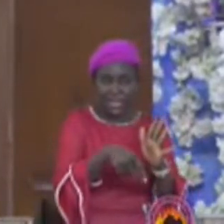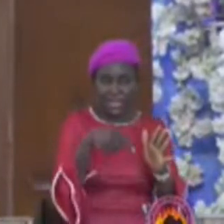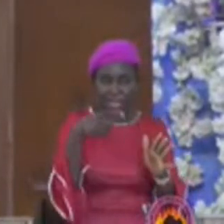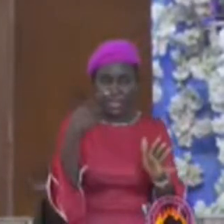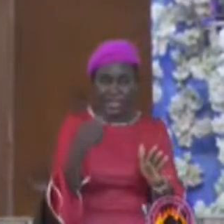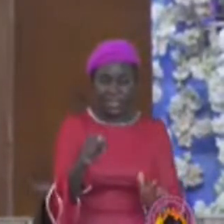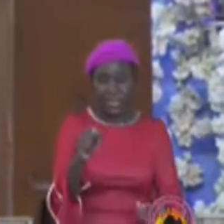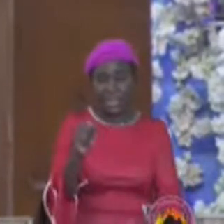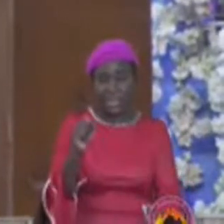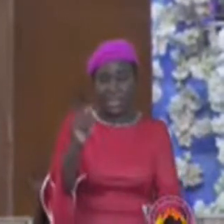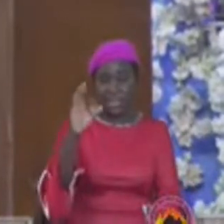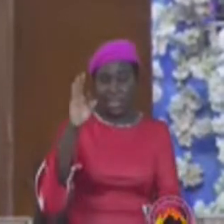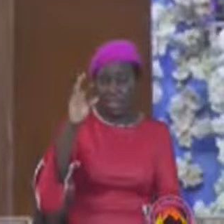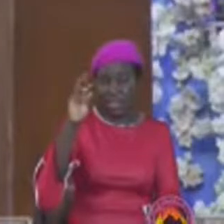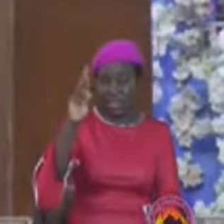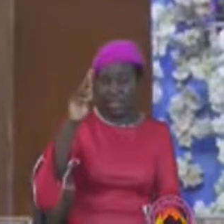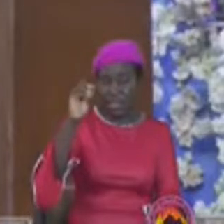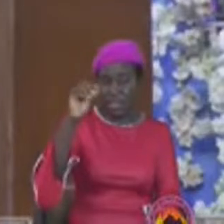will burst